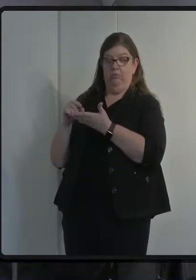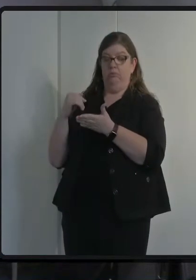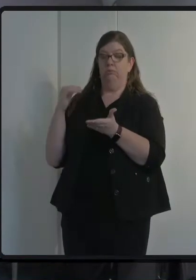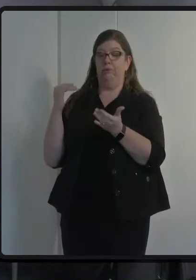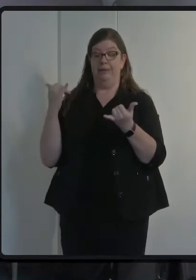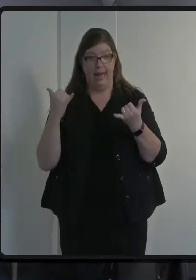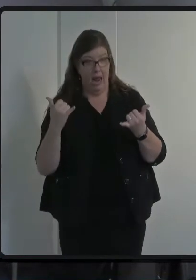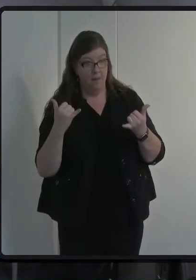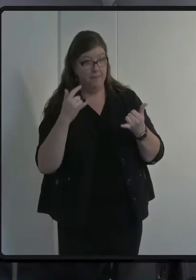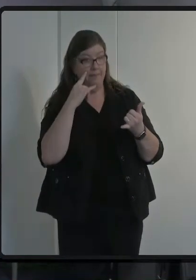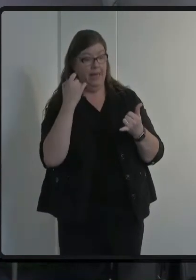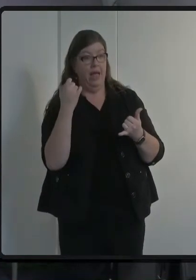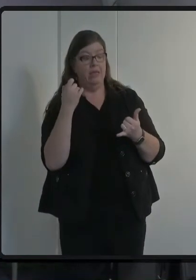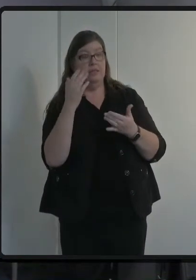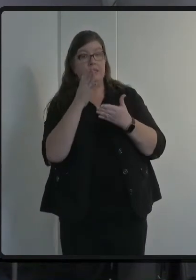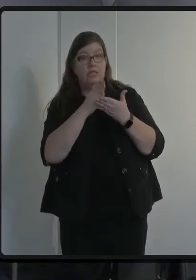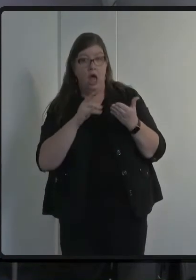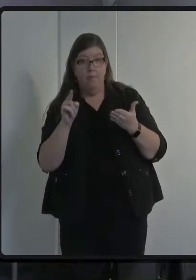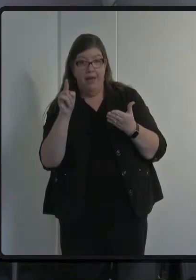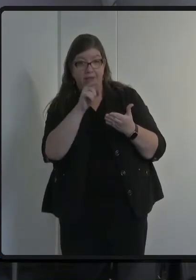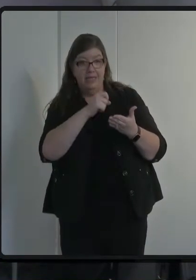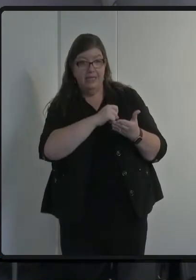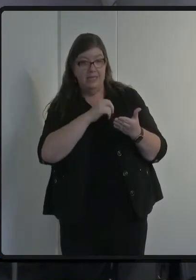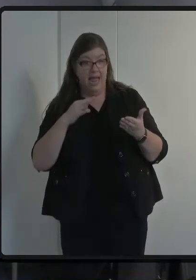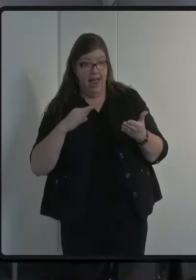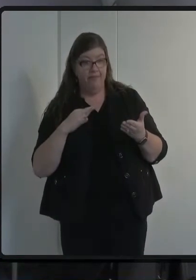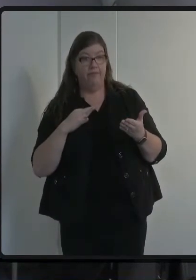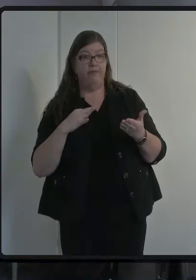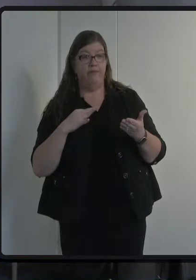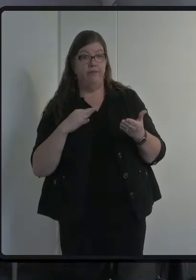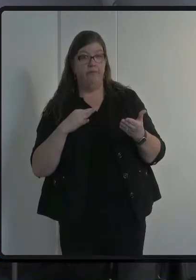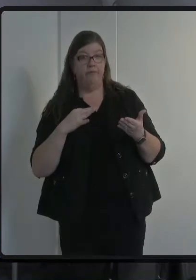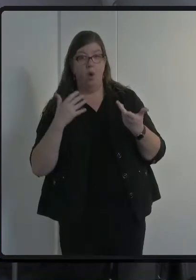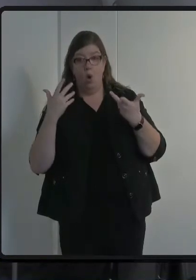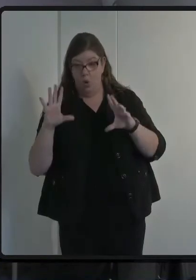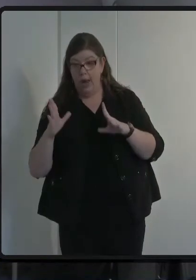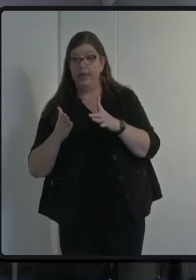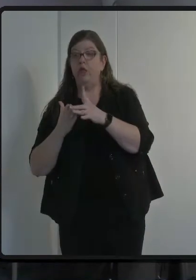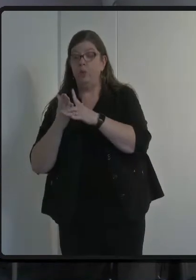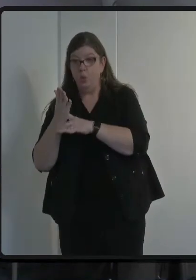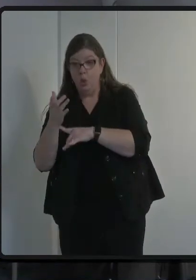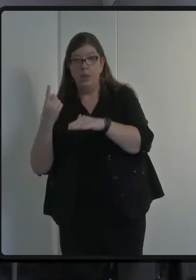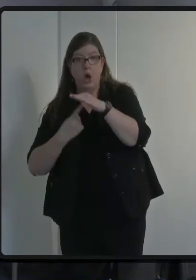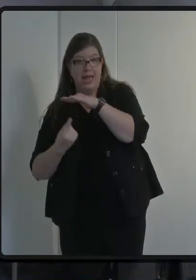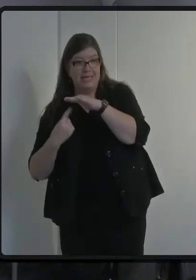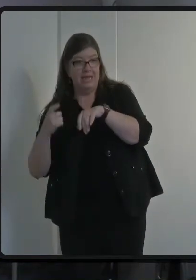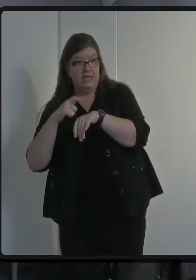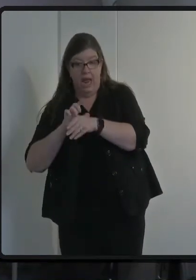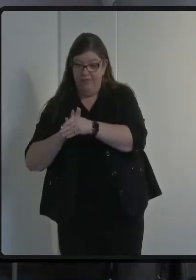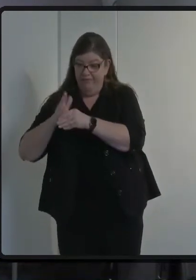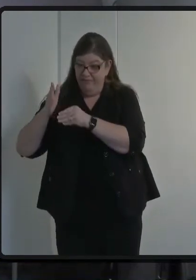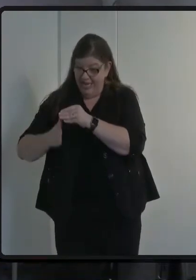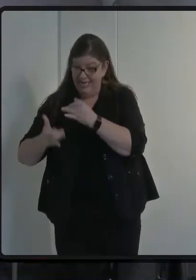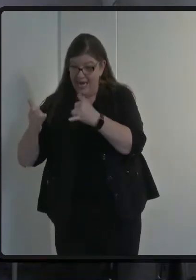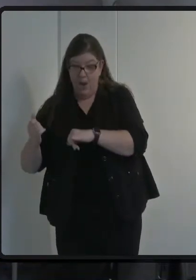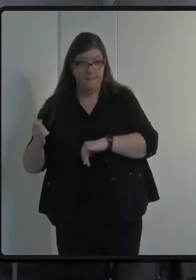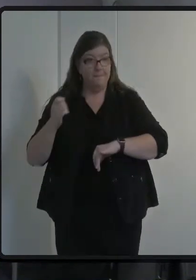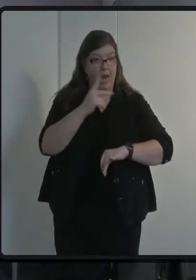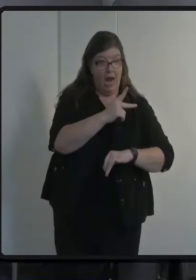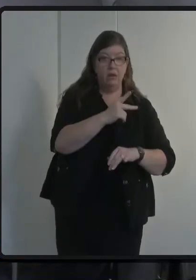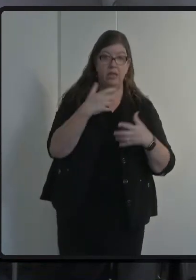that some of the staff now are already through their isolation time and can come back,